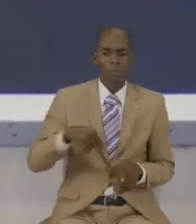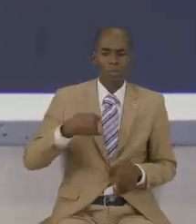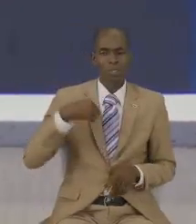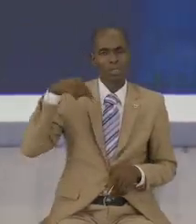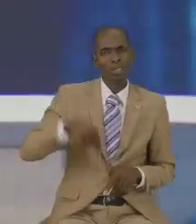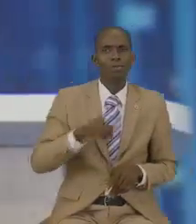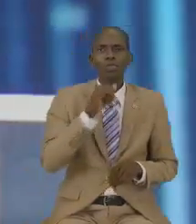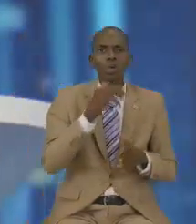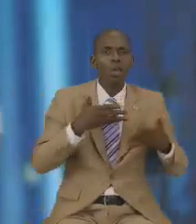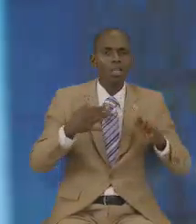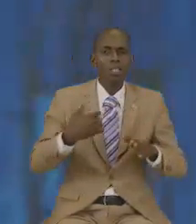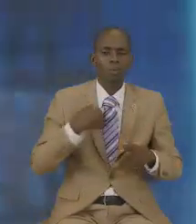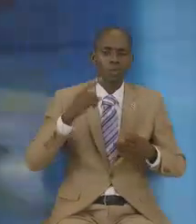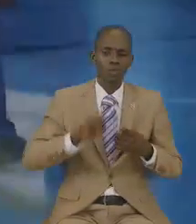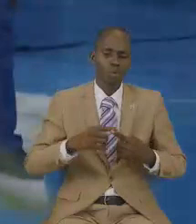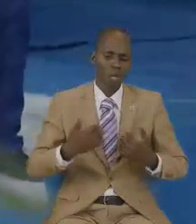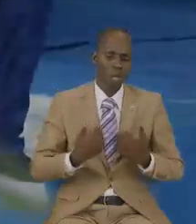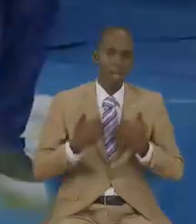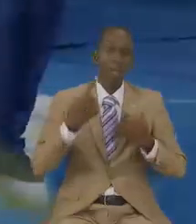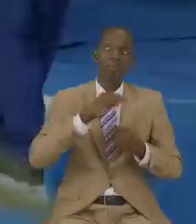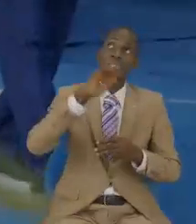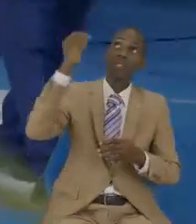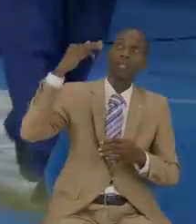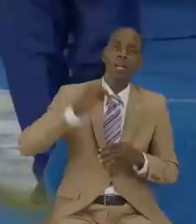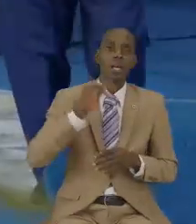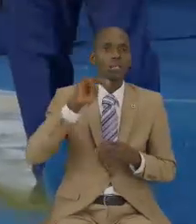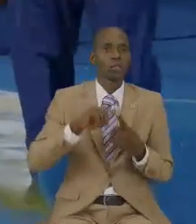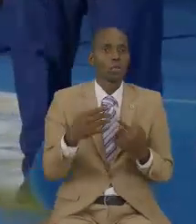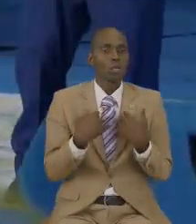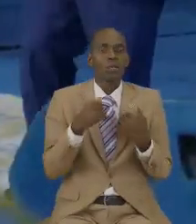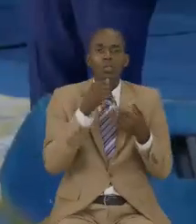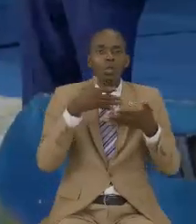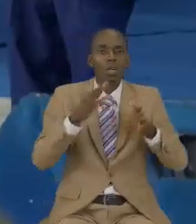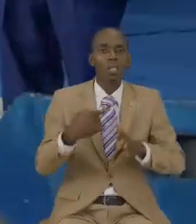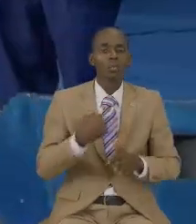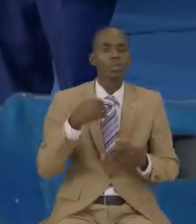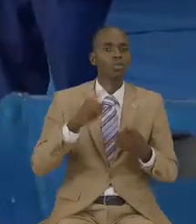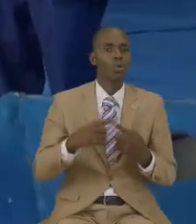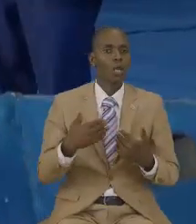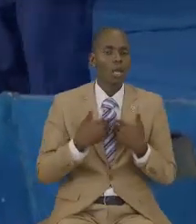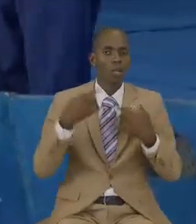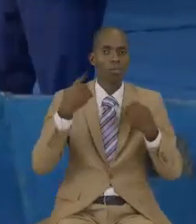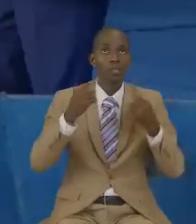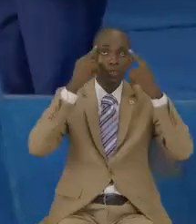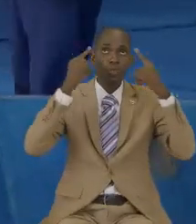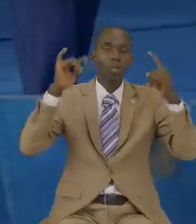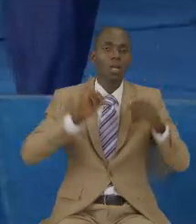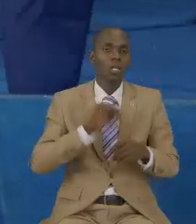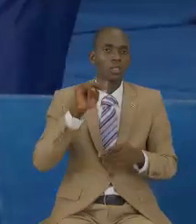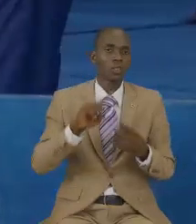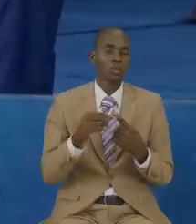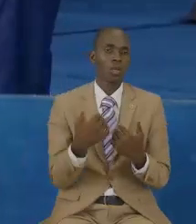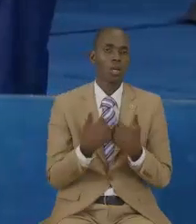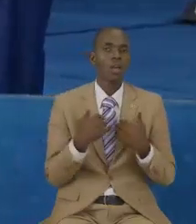to have the grades I ought to have. And they're not allowing me to have the achievement I ought to have. I need